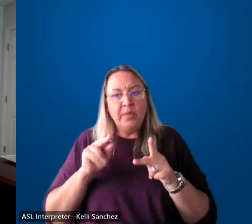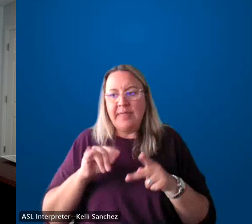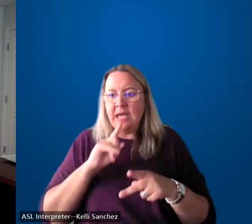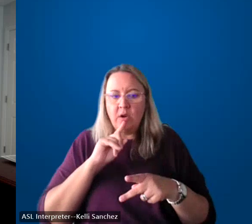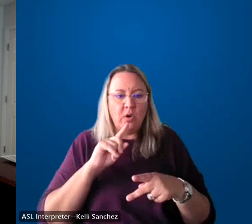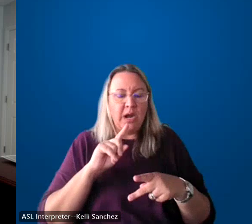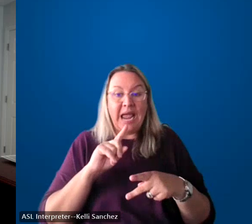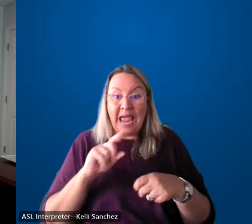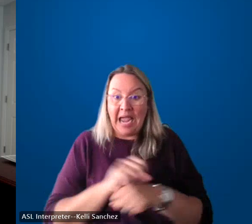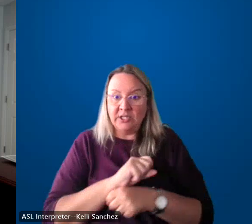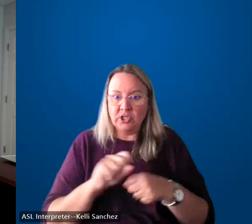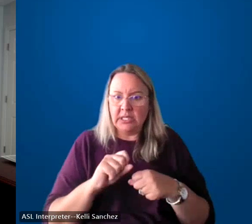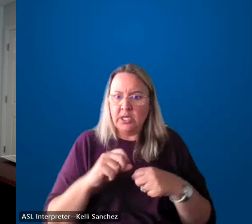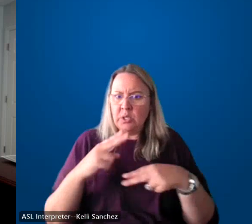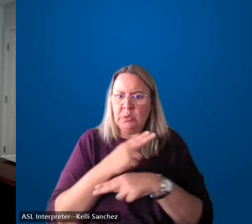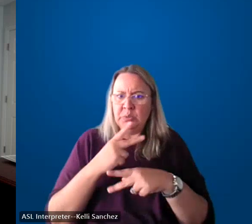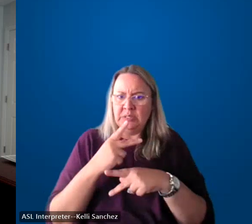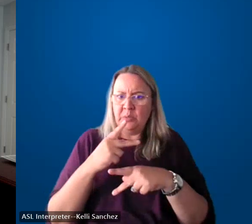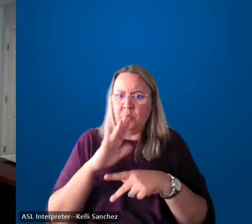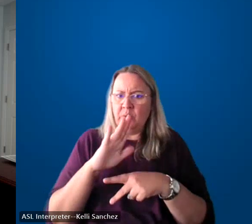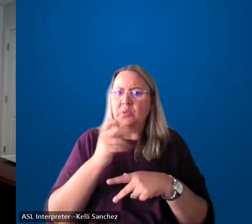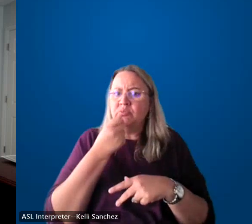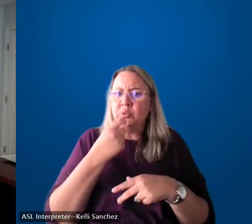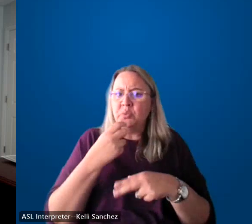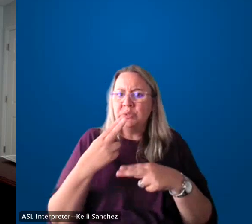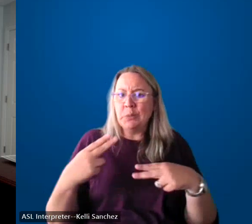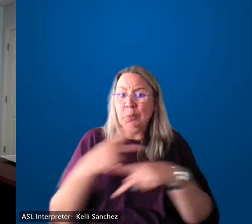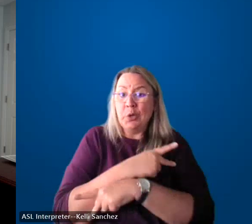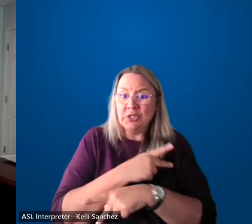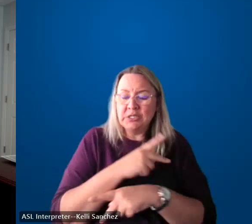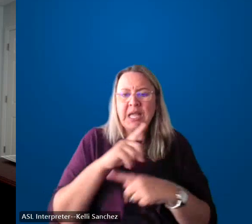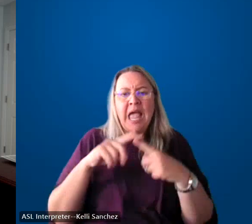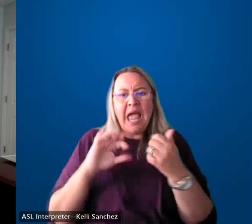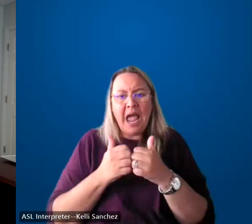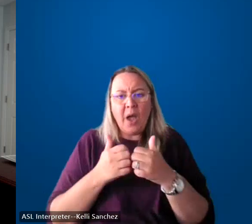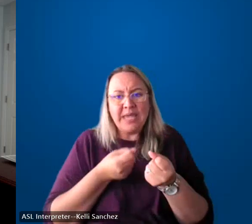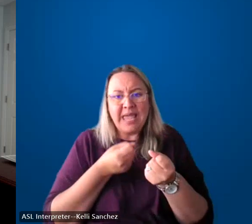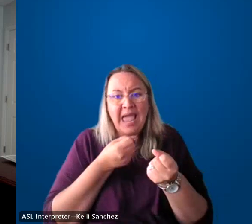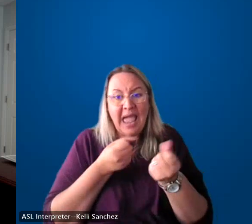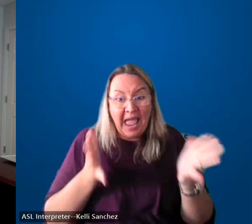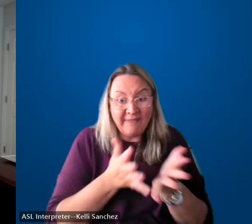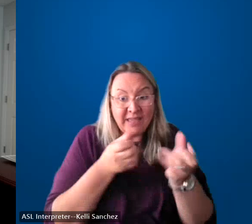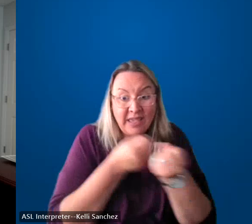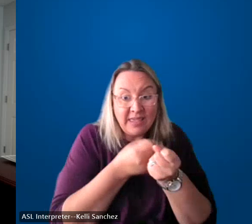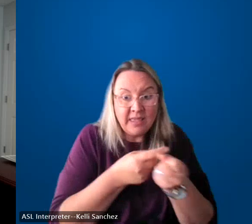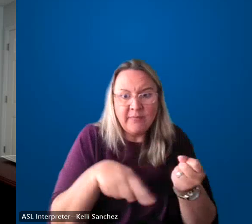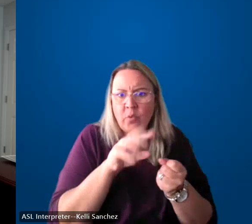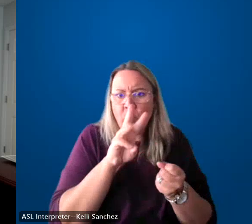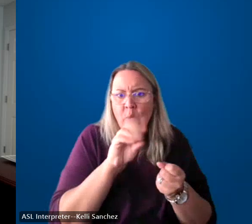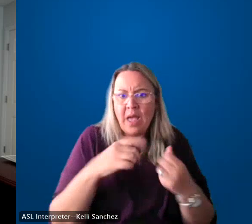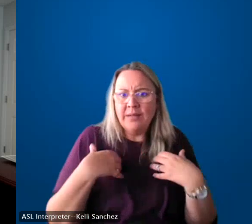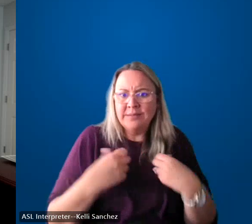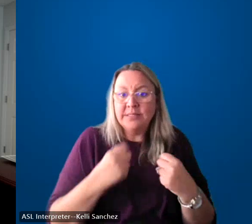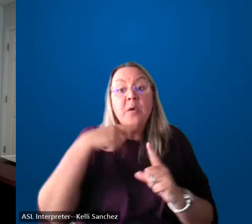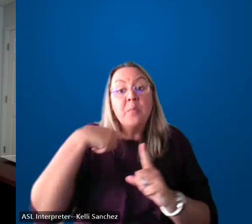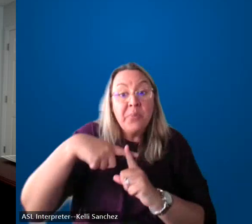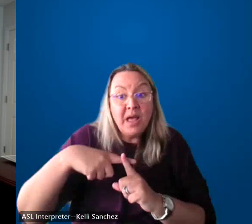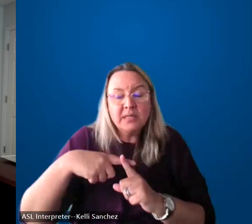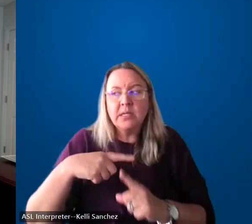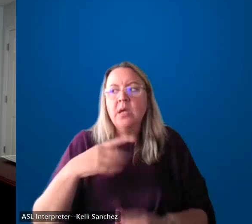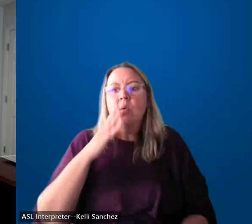chaotic use, how are we supporting and navigating them towards wellness? And then on the back end, how are we ensuring that